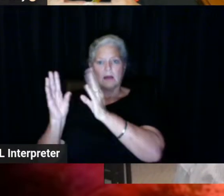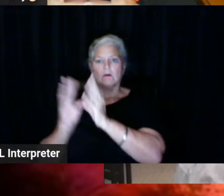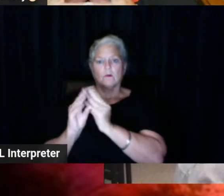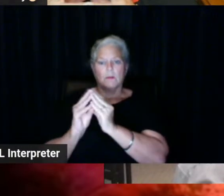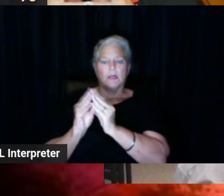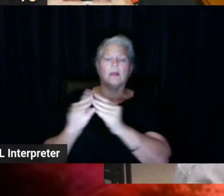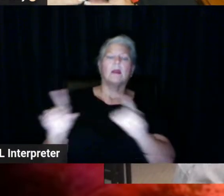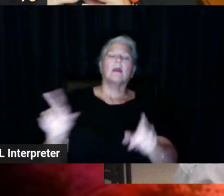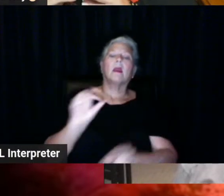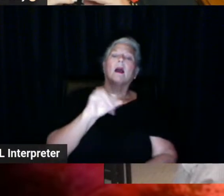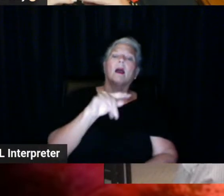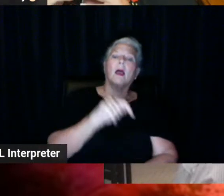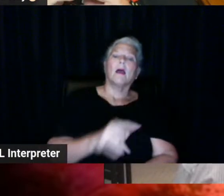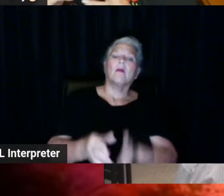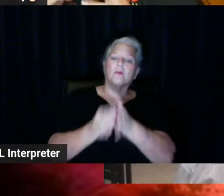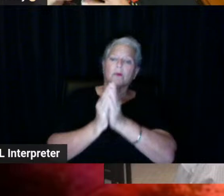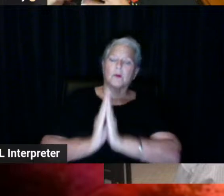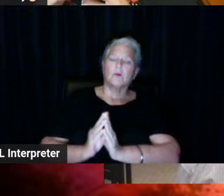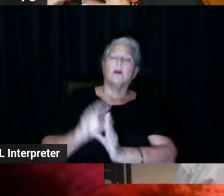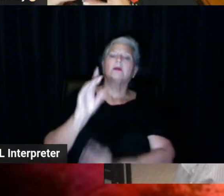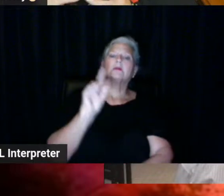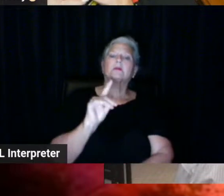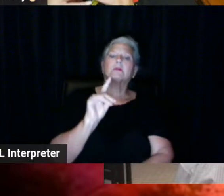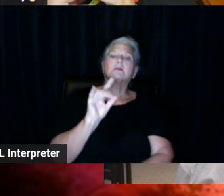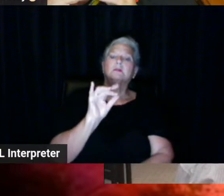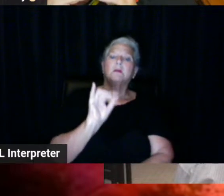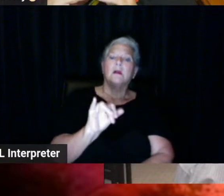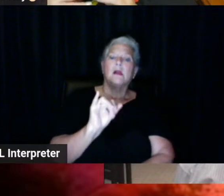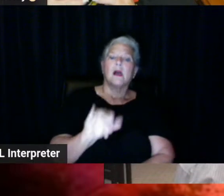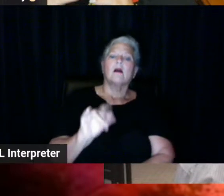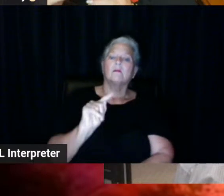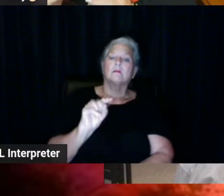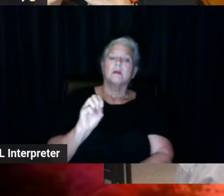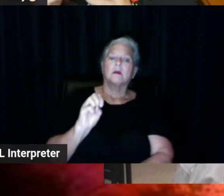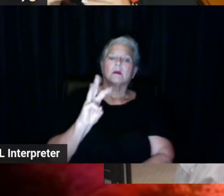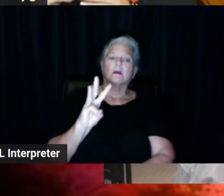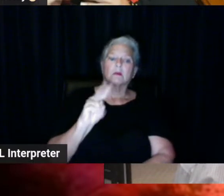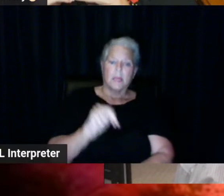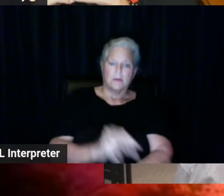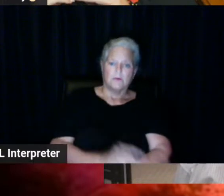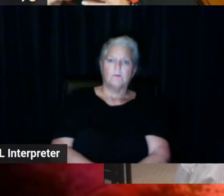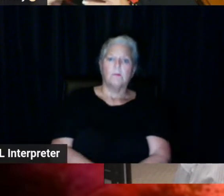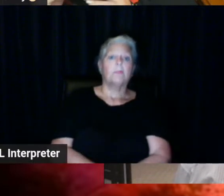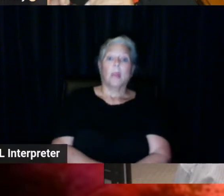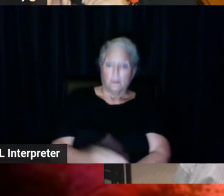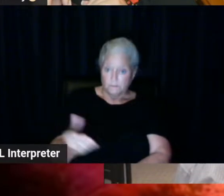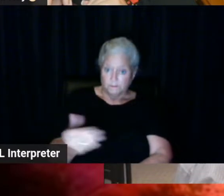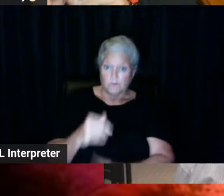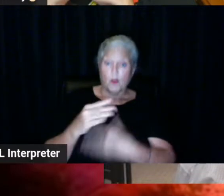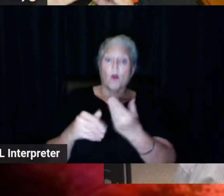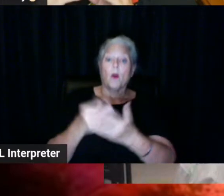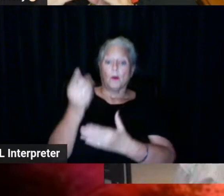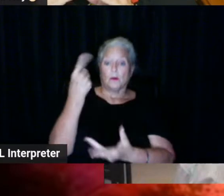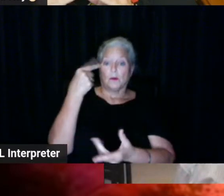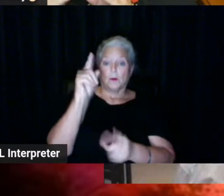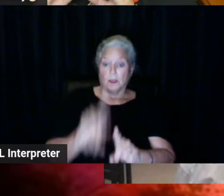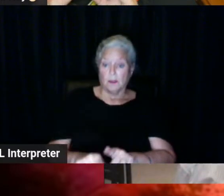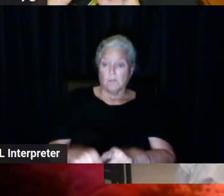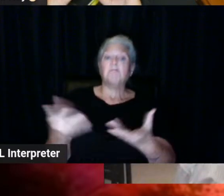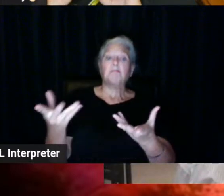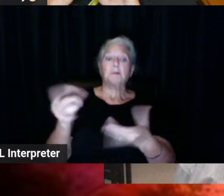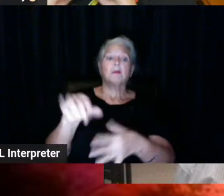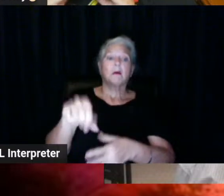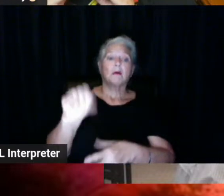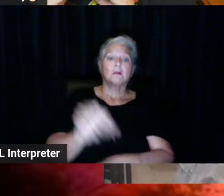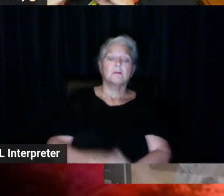Second. Motion has been made and seconded. Any further discussion? Hearing none. All those in favor say aye. Aye. Aye. 4-0.